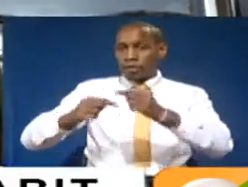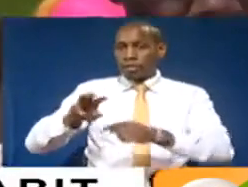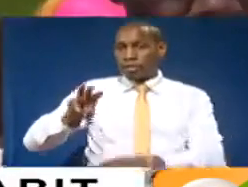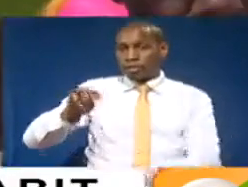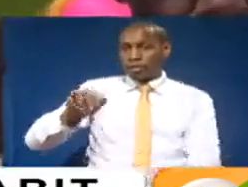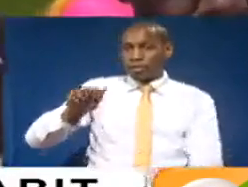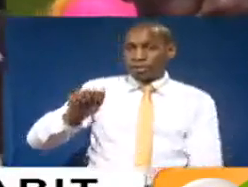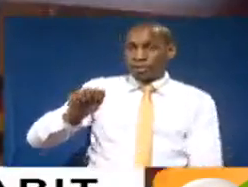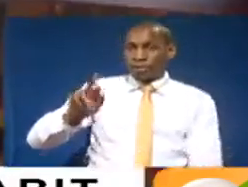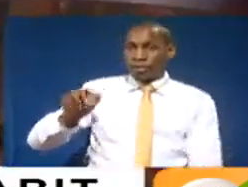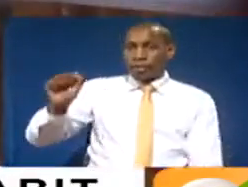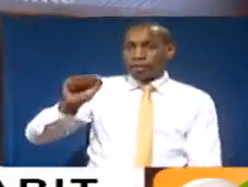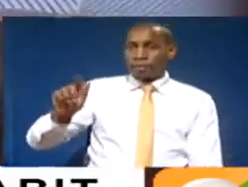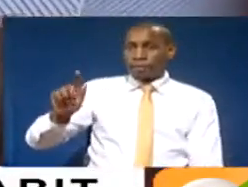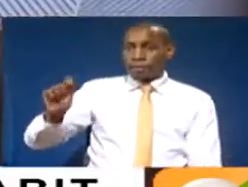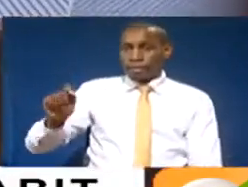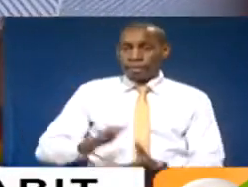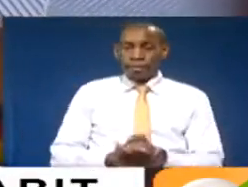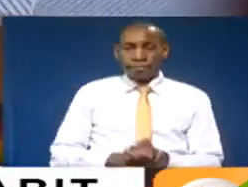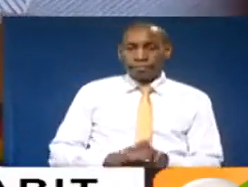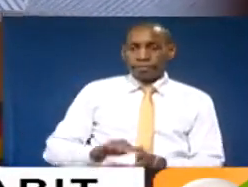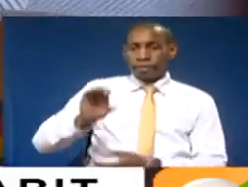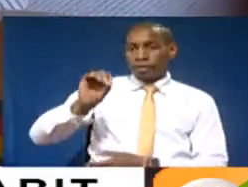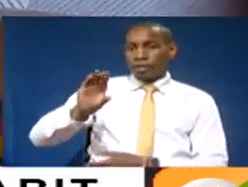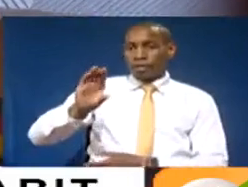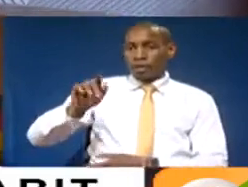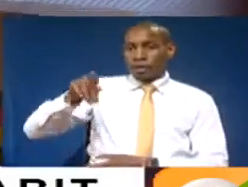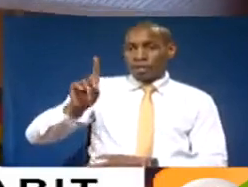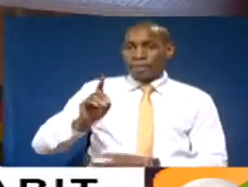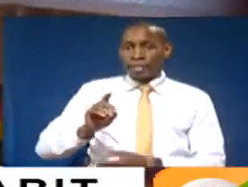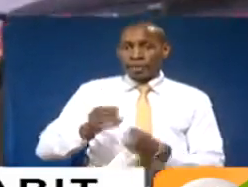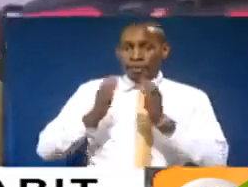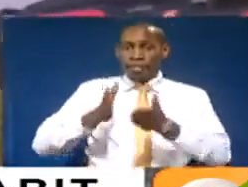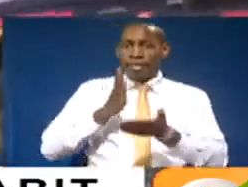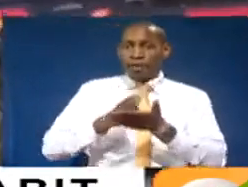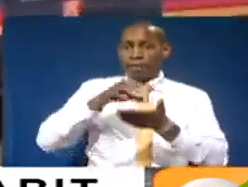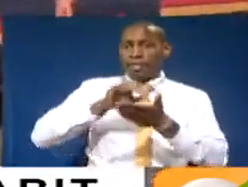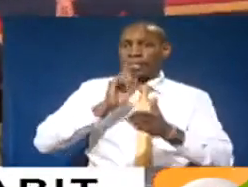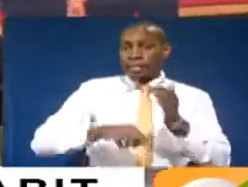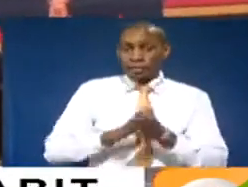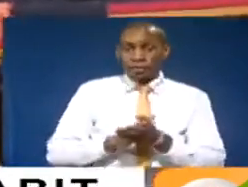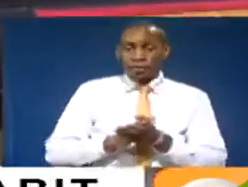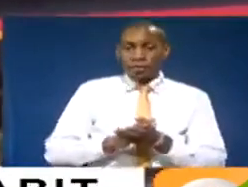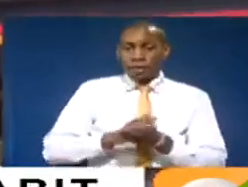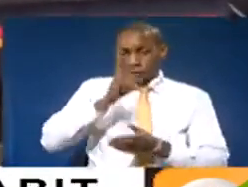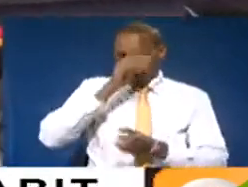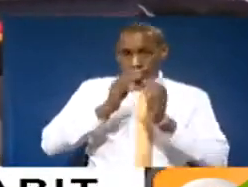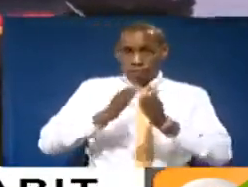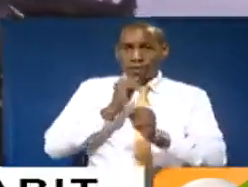Marsabit. Turbi OCPD John Sichei confirmed the incident, saying his officers have